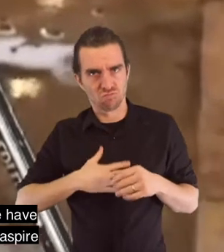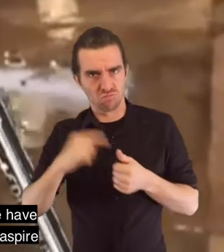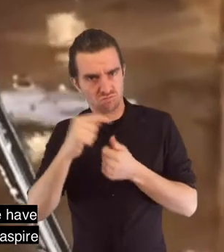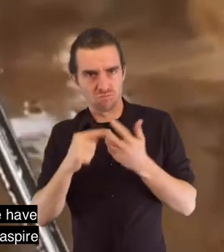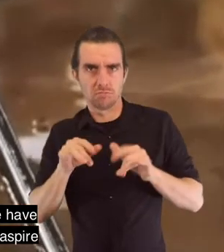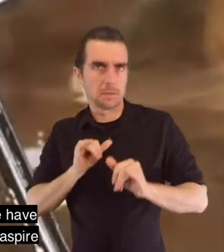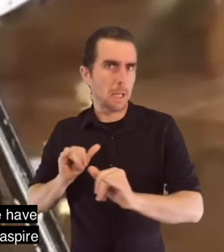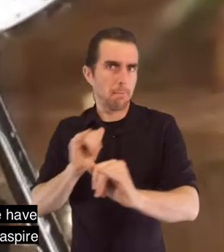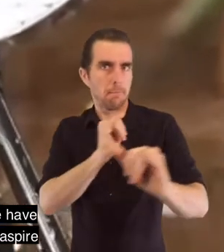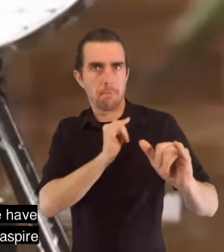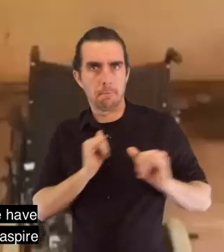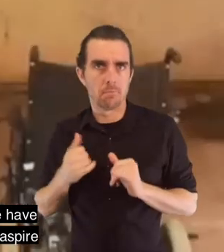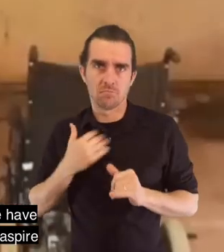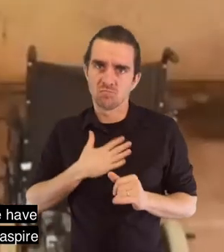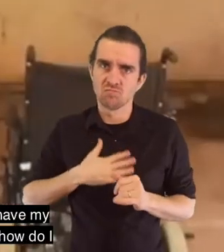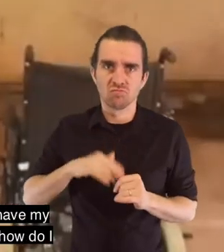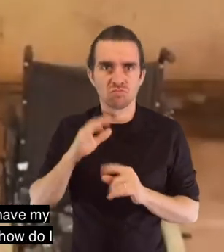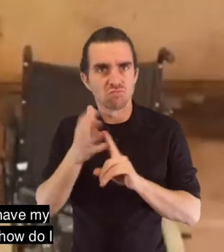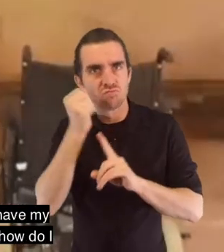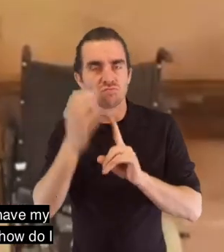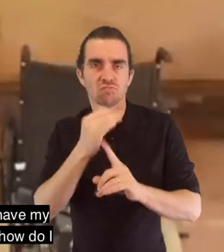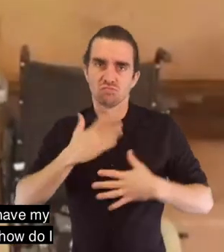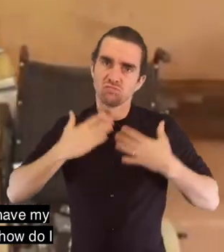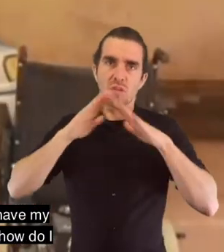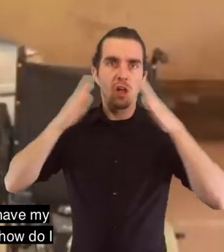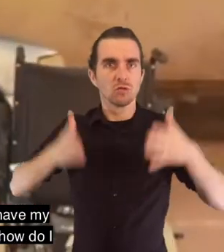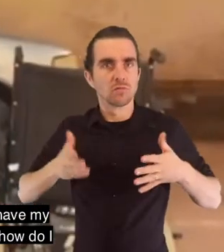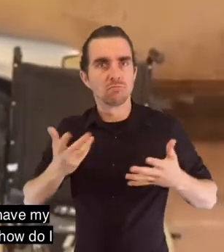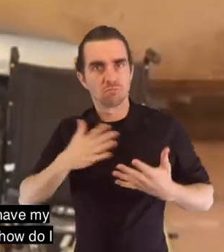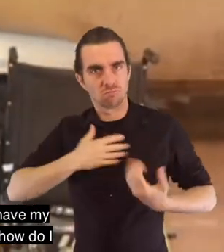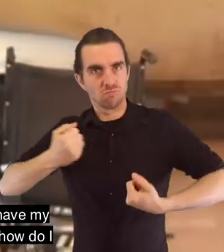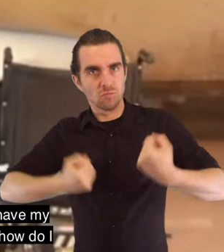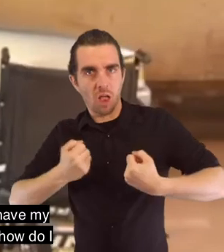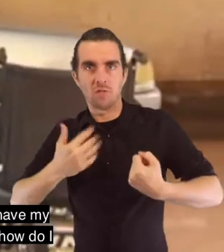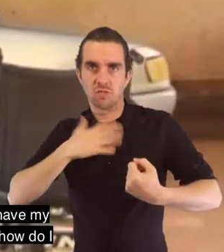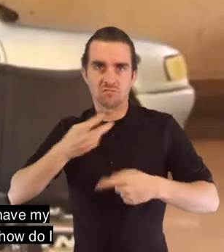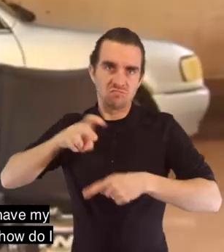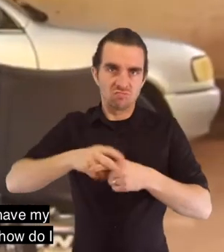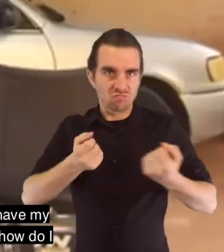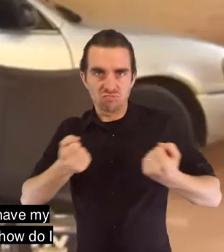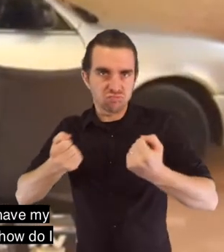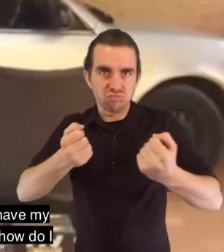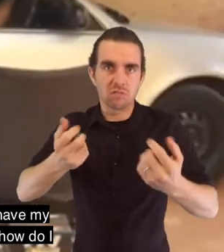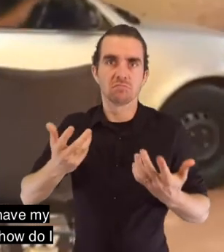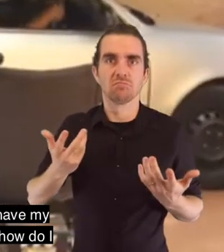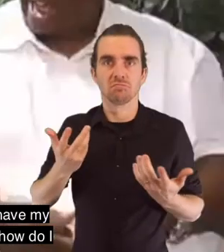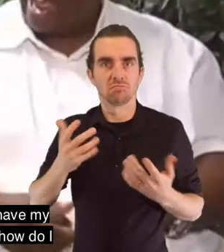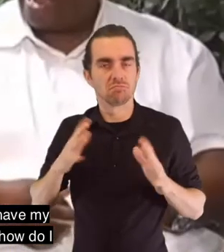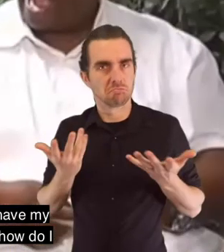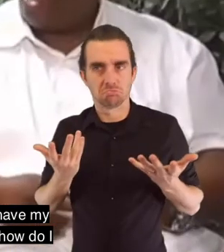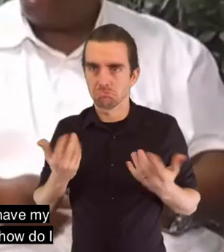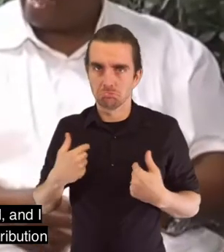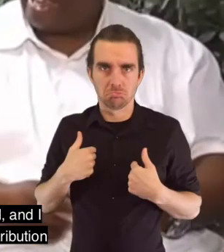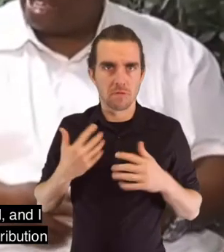just as anybody else. I aspire to have my own house, I aspire to have my own car and drive my own car.